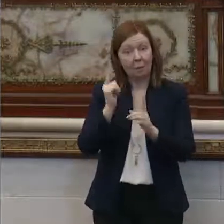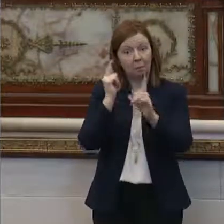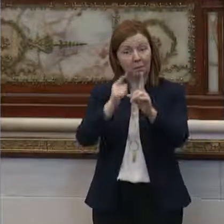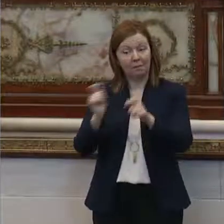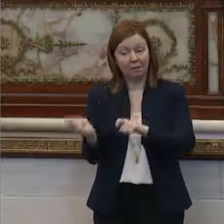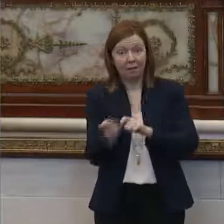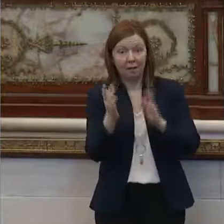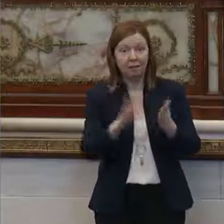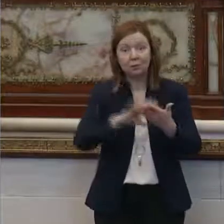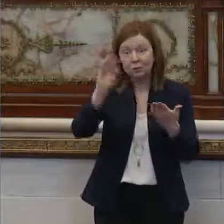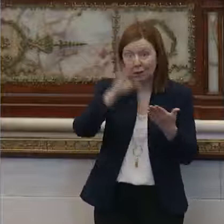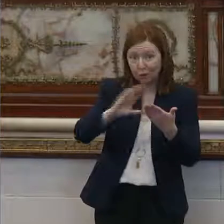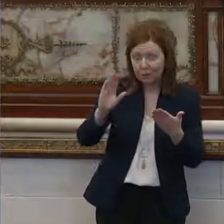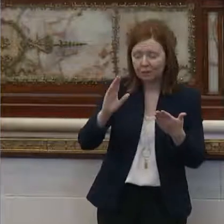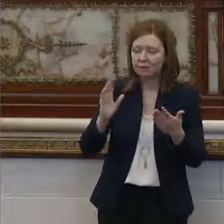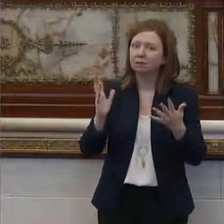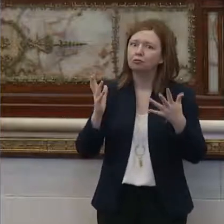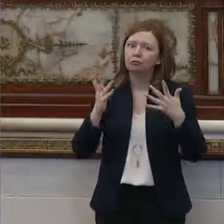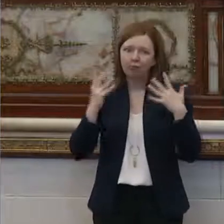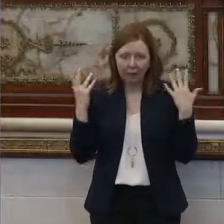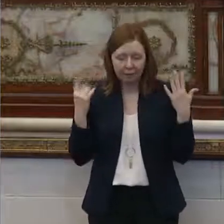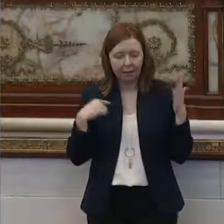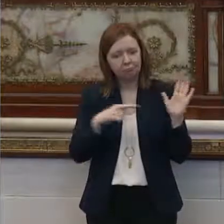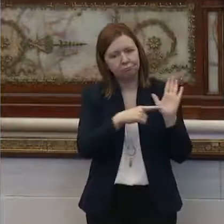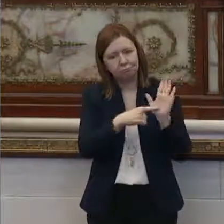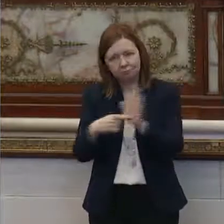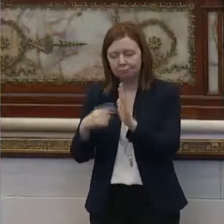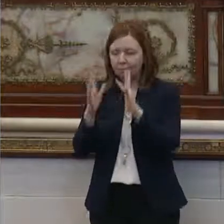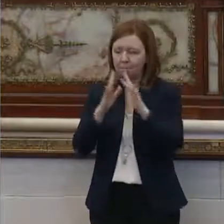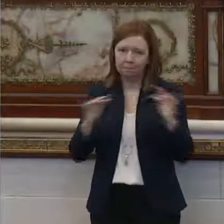are friendly, and are a model in diversity.